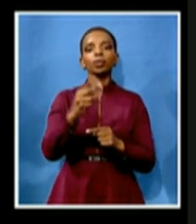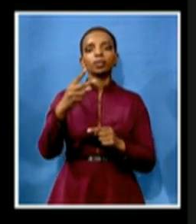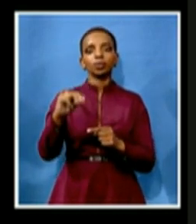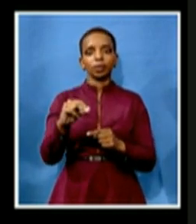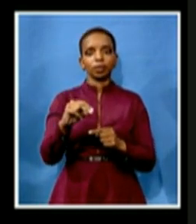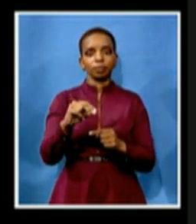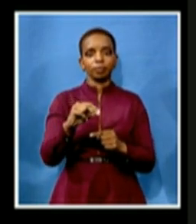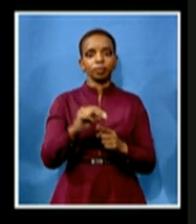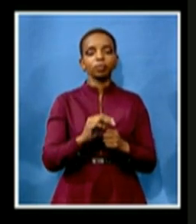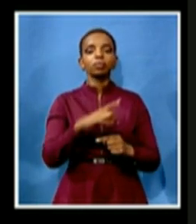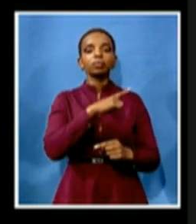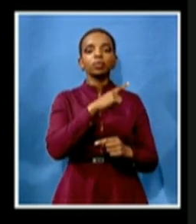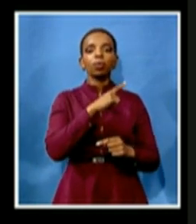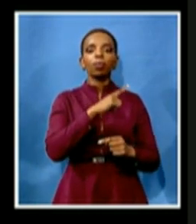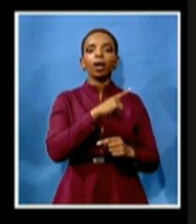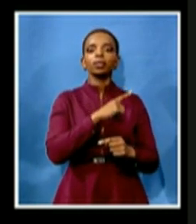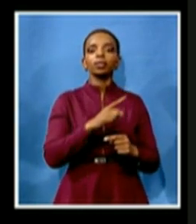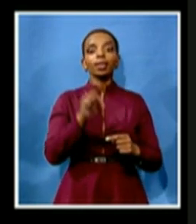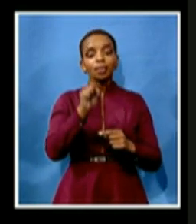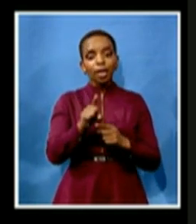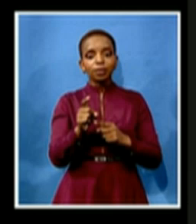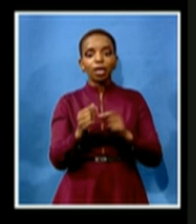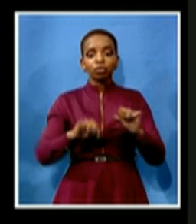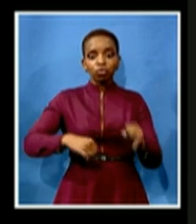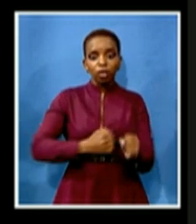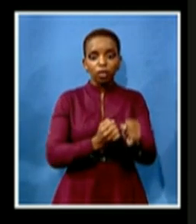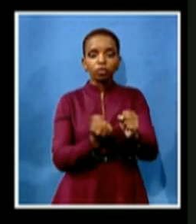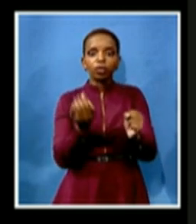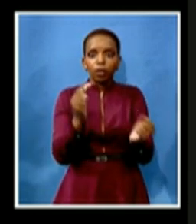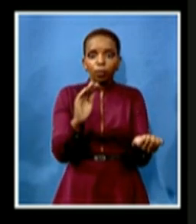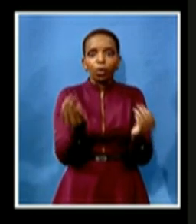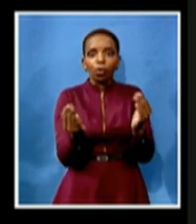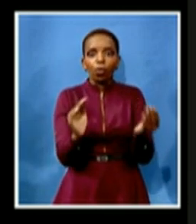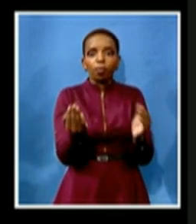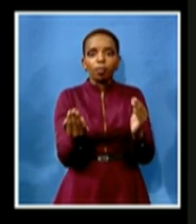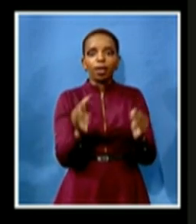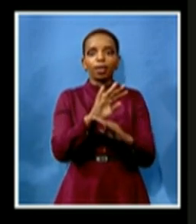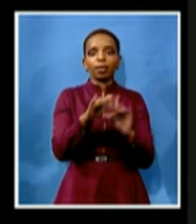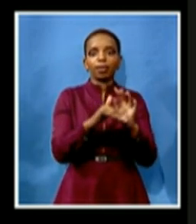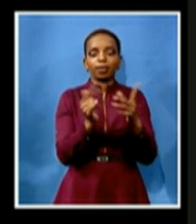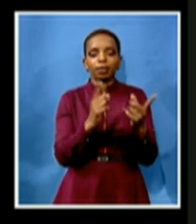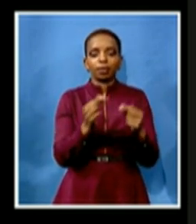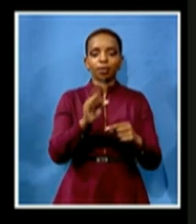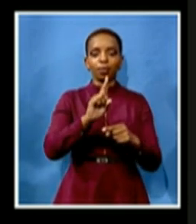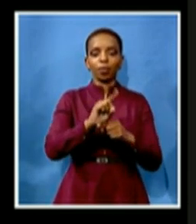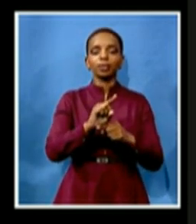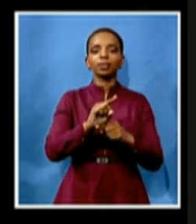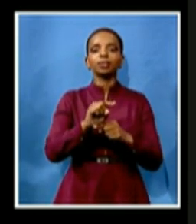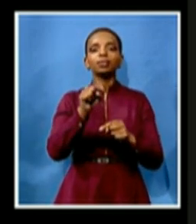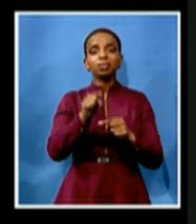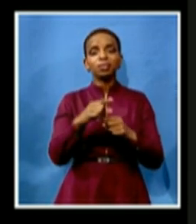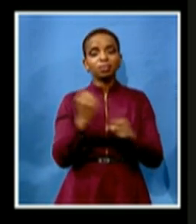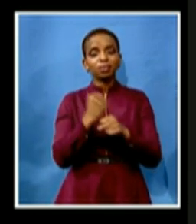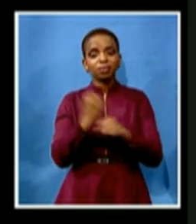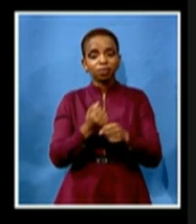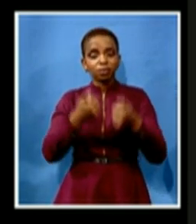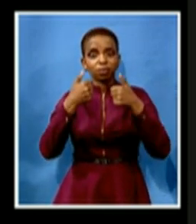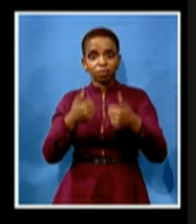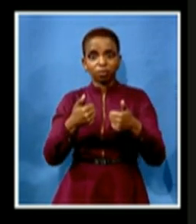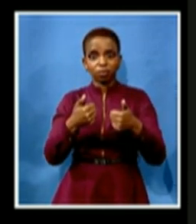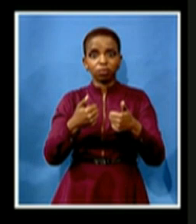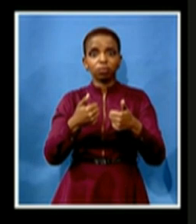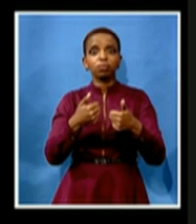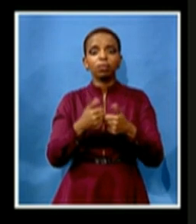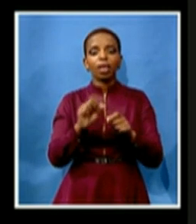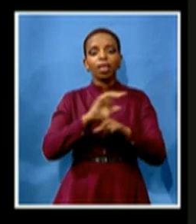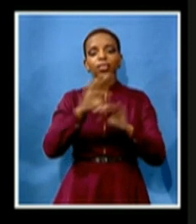such as testing and tracing, which typically works only if the epidemic's at a relatively low level. If it gets very high, you can forget it. So